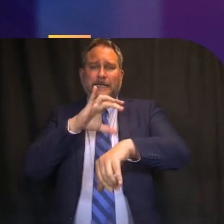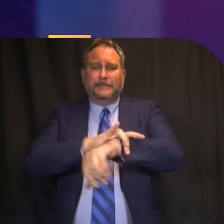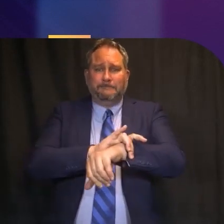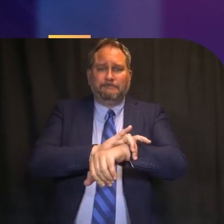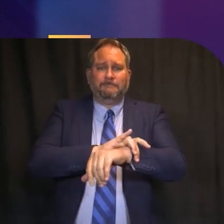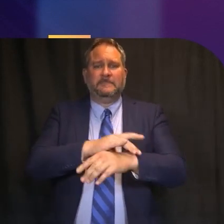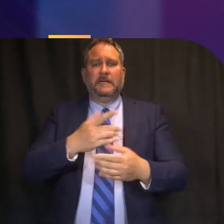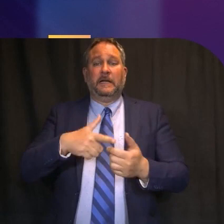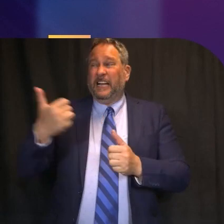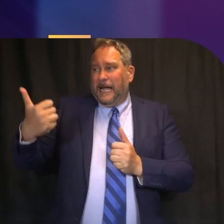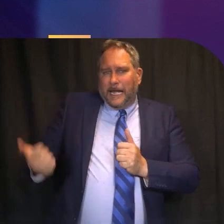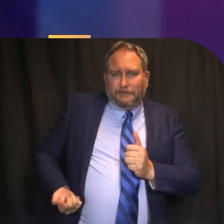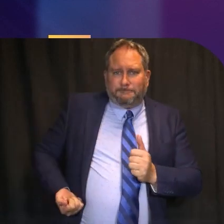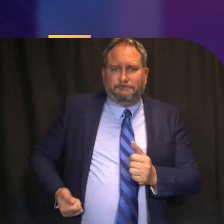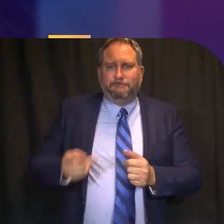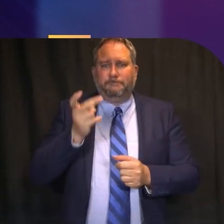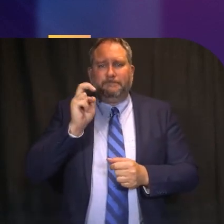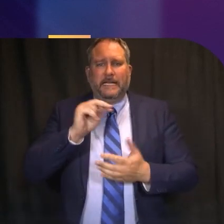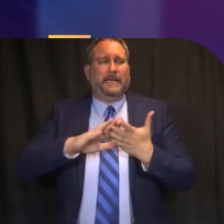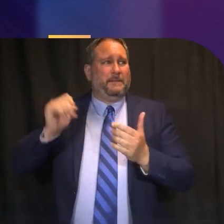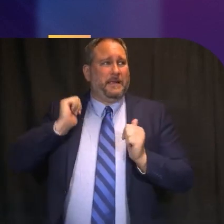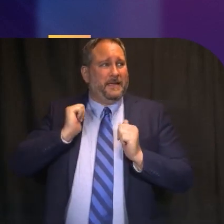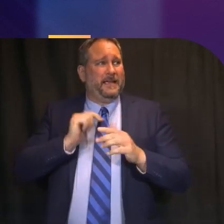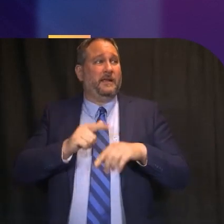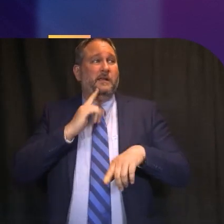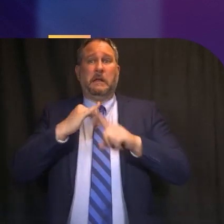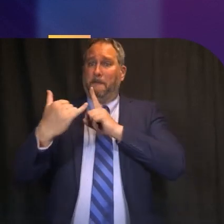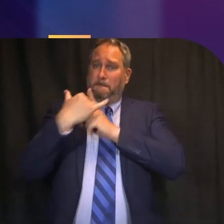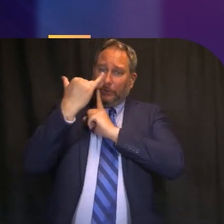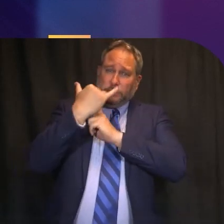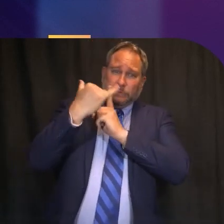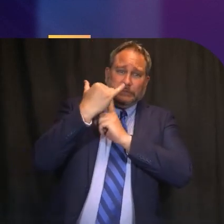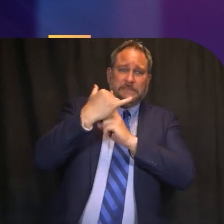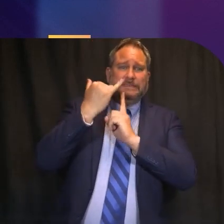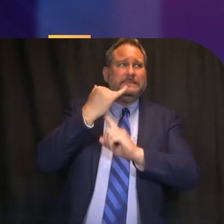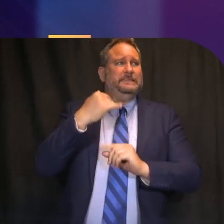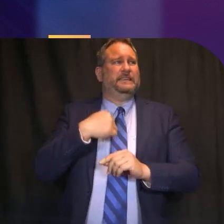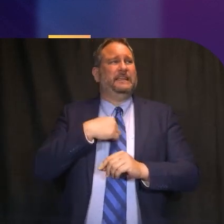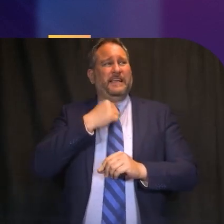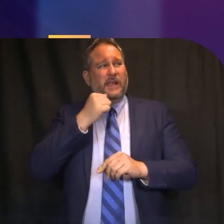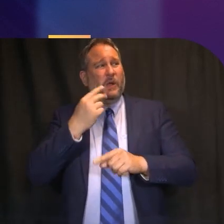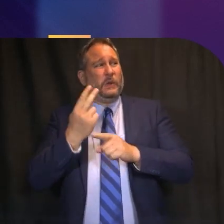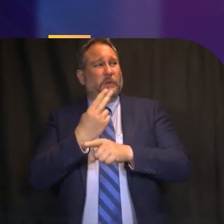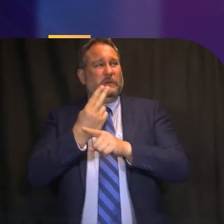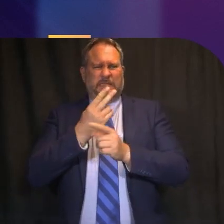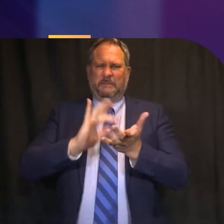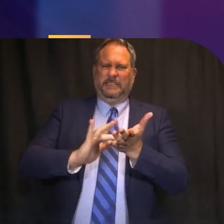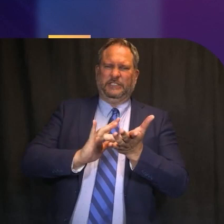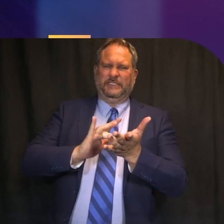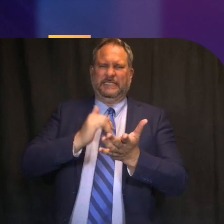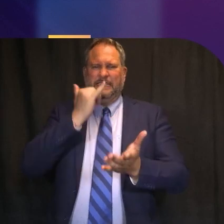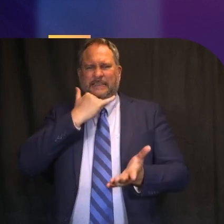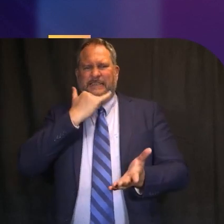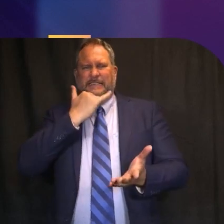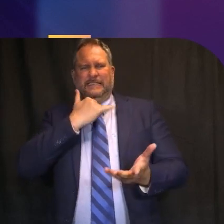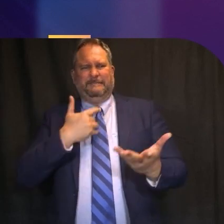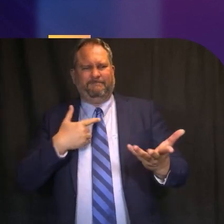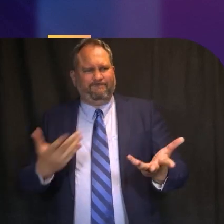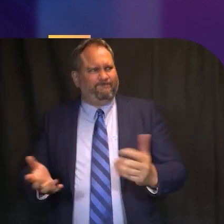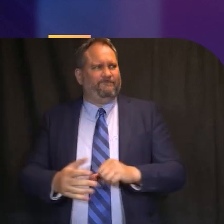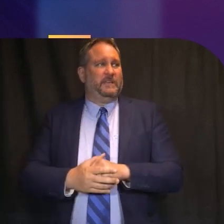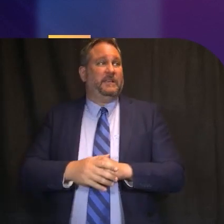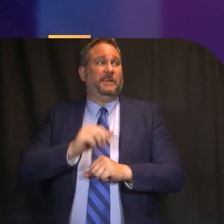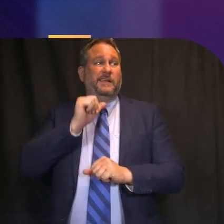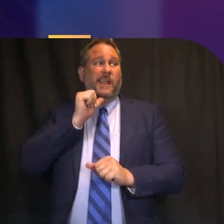allergy bullying or incorrect use of the EpiPen. Misrepresentation in film and television affected my life. Let me